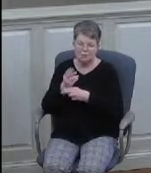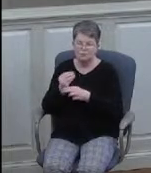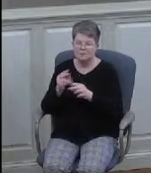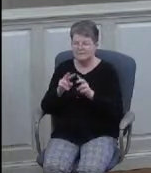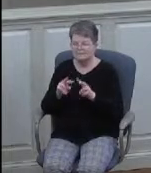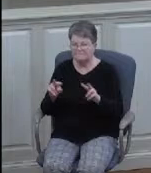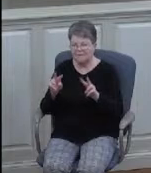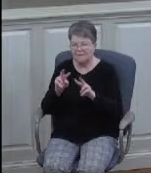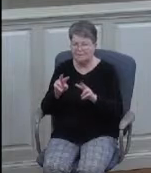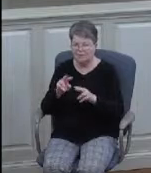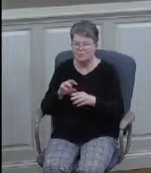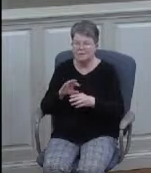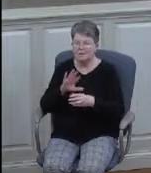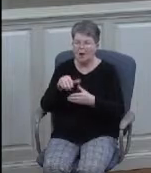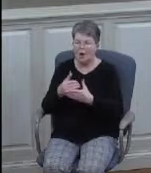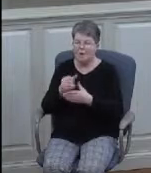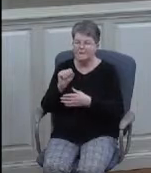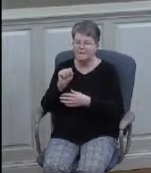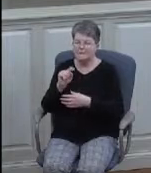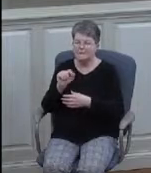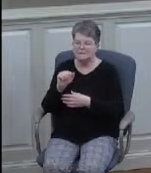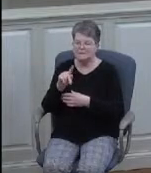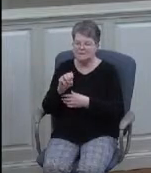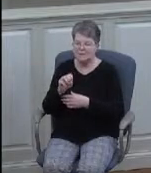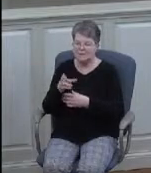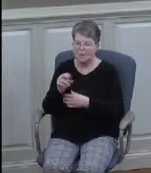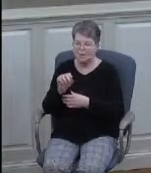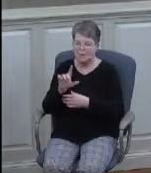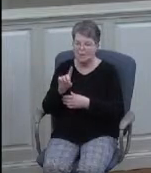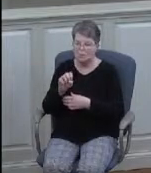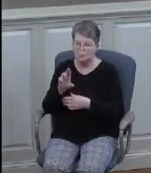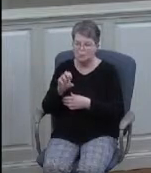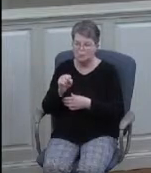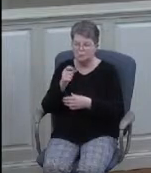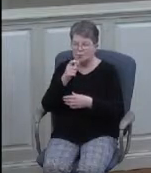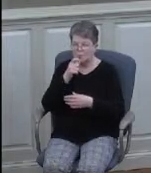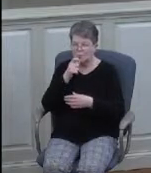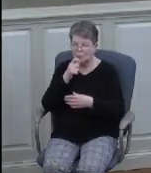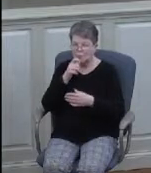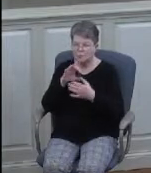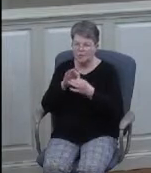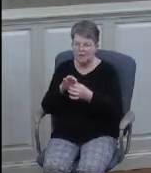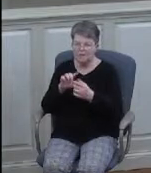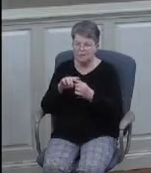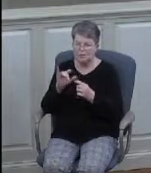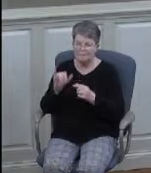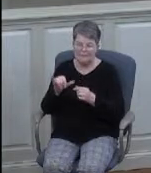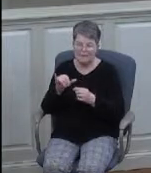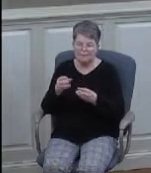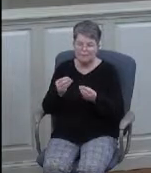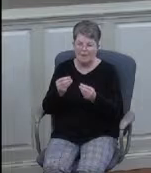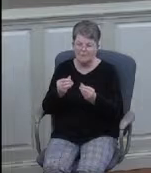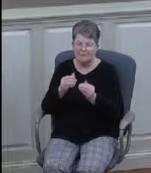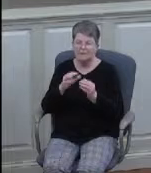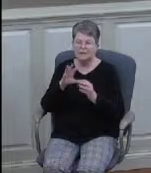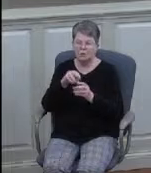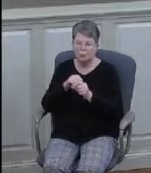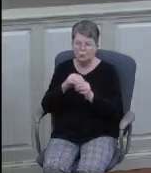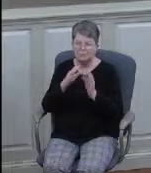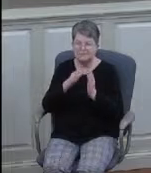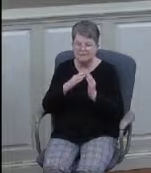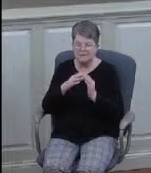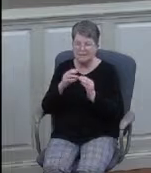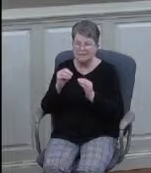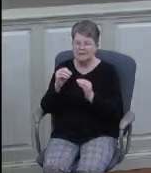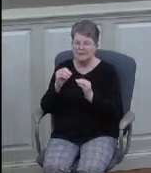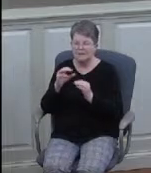get all the stakeholders that have something to do with that property, including the city and the county, and everybody kind of agree on